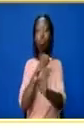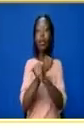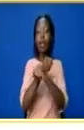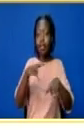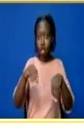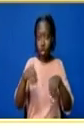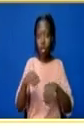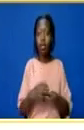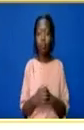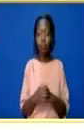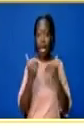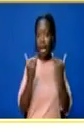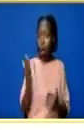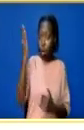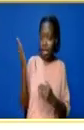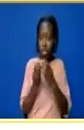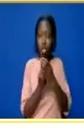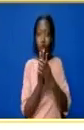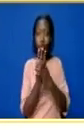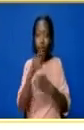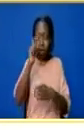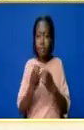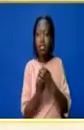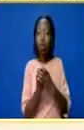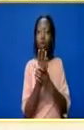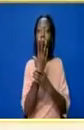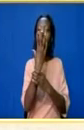So these crops should grow horizontally.